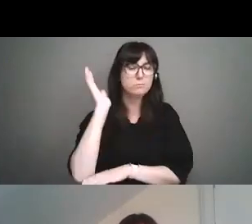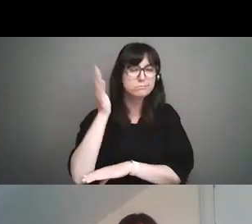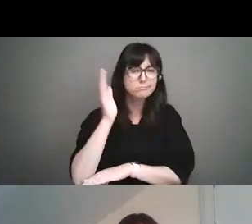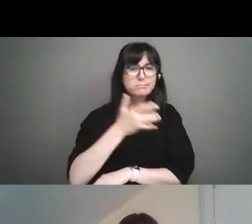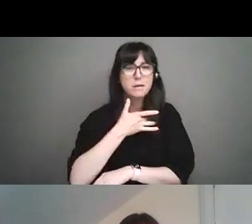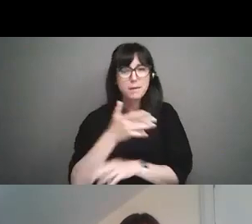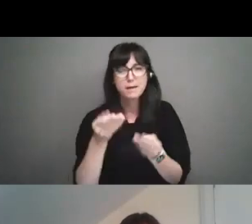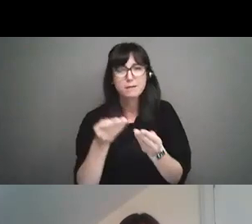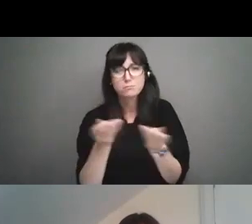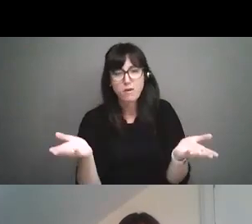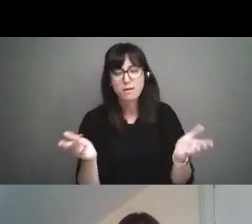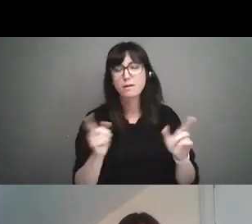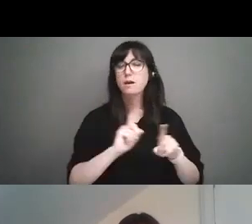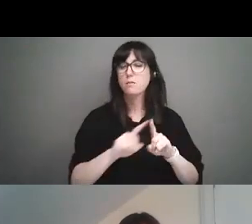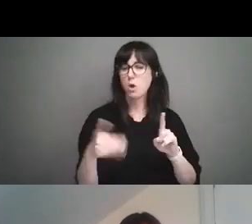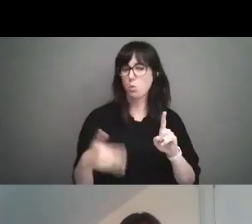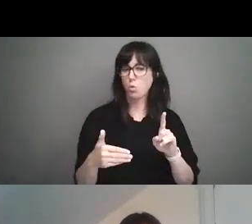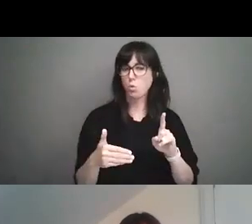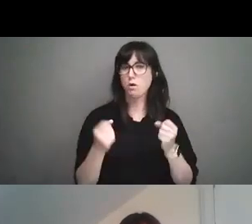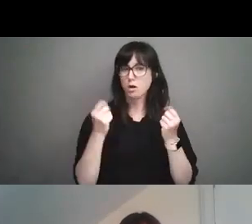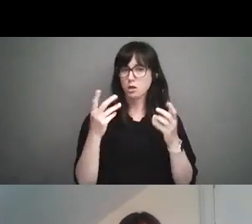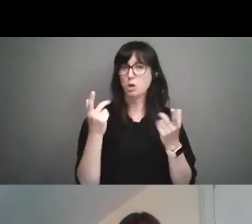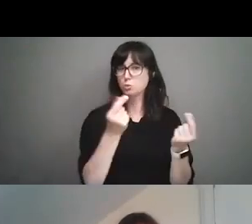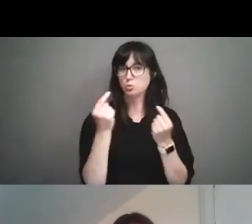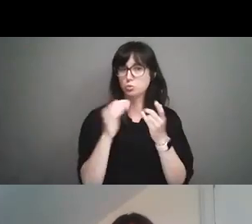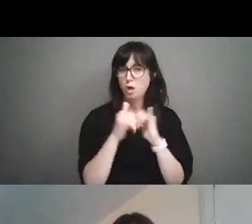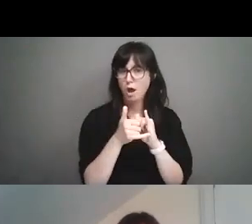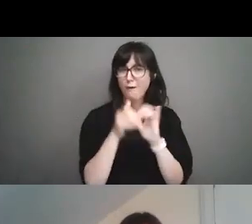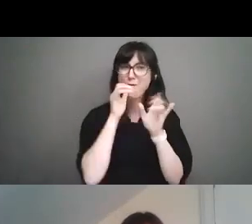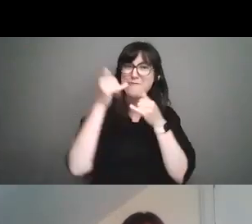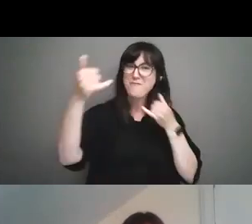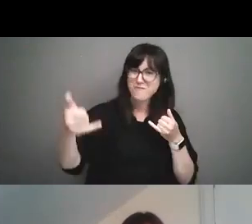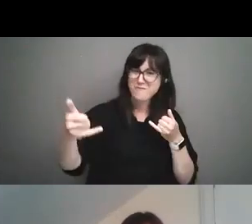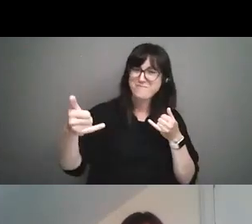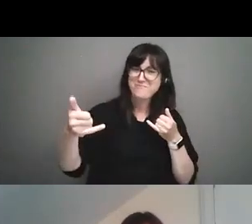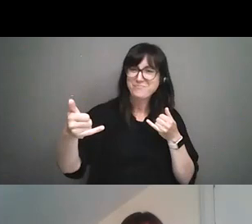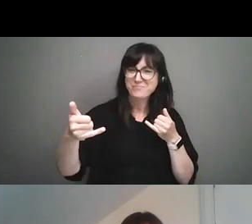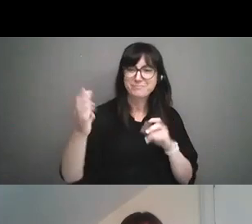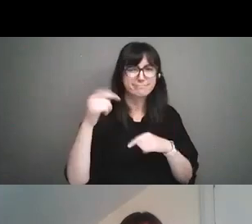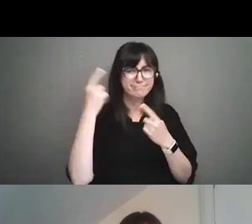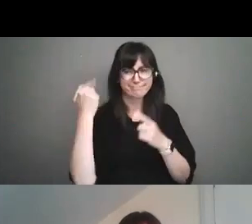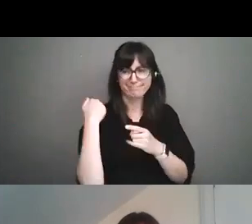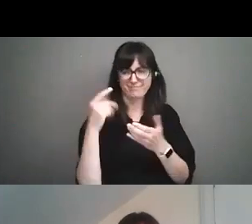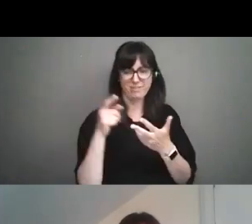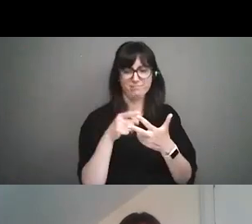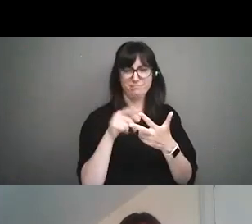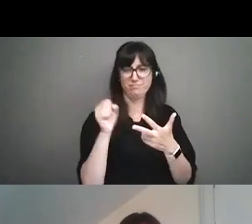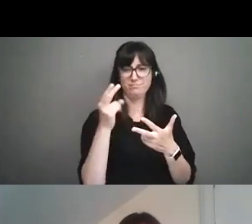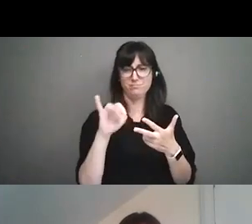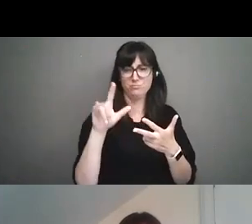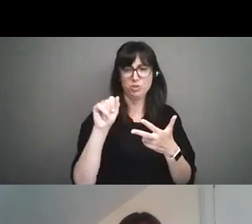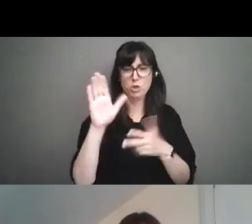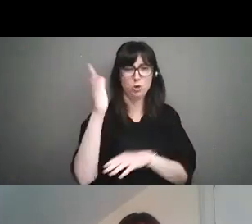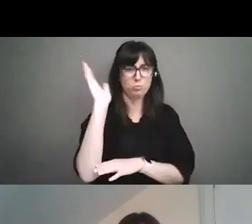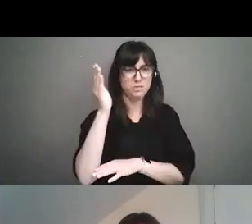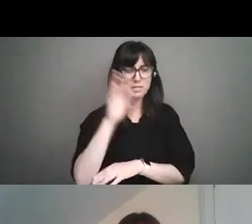But there's a lot that can be done over the phone, as you saw from the past presentation as well. Some